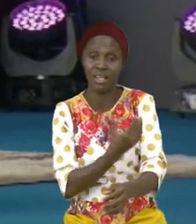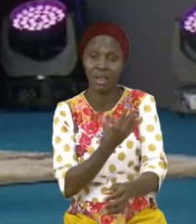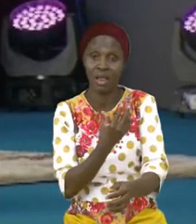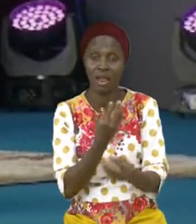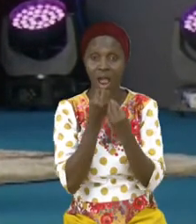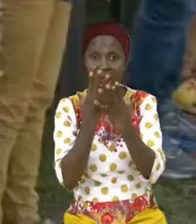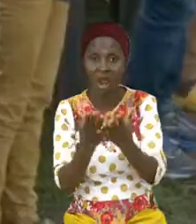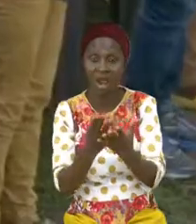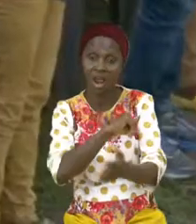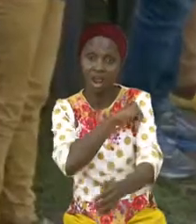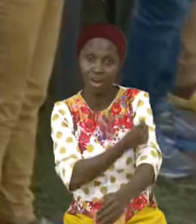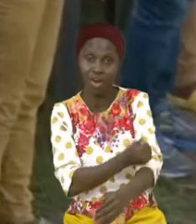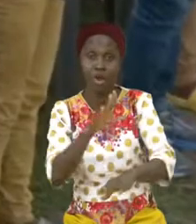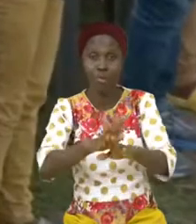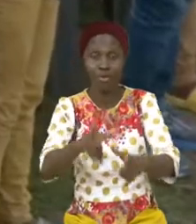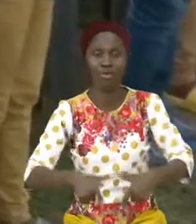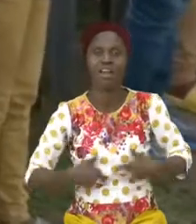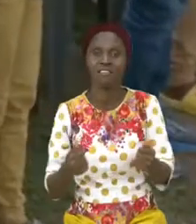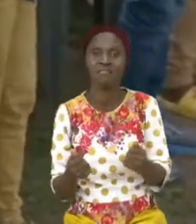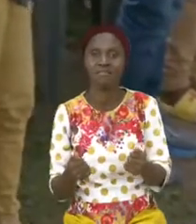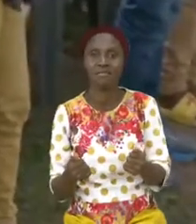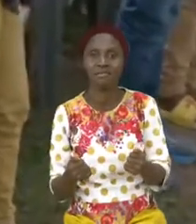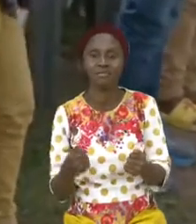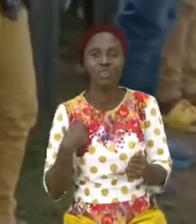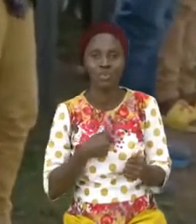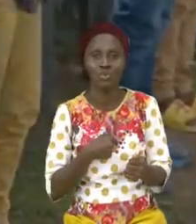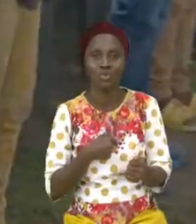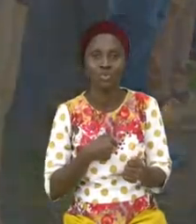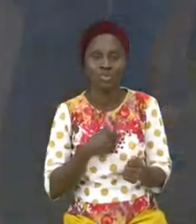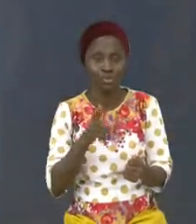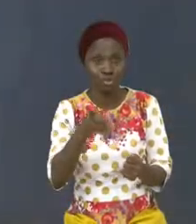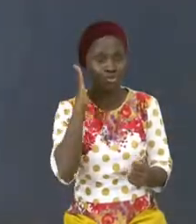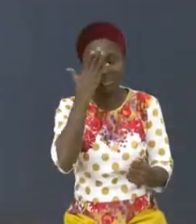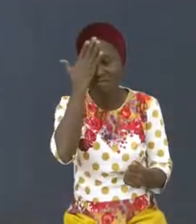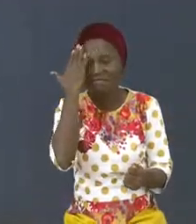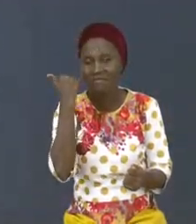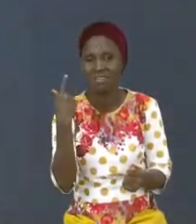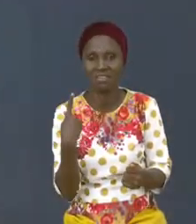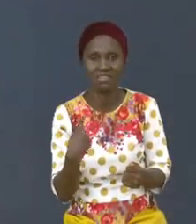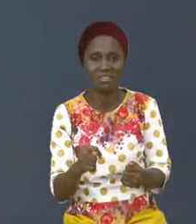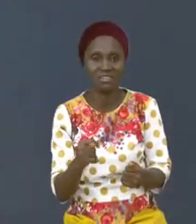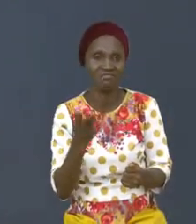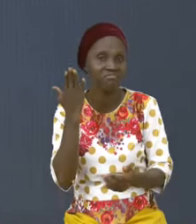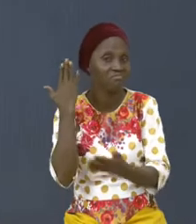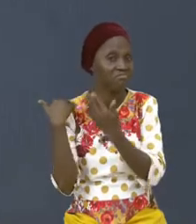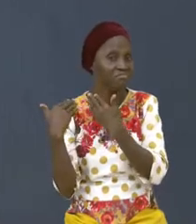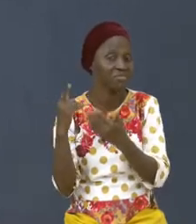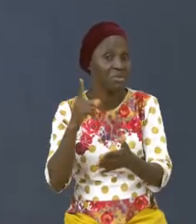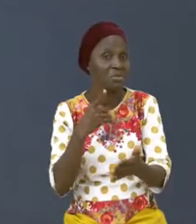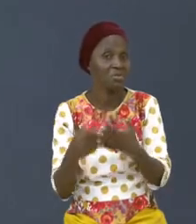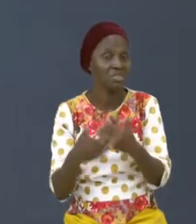upon your life we're going to forget the past whatever happened before